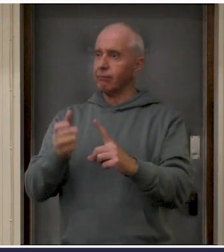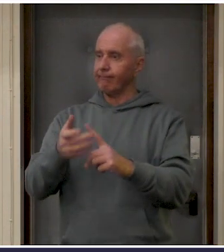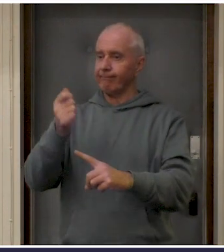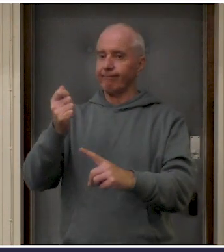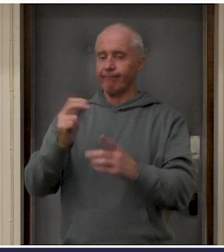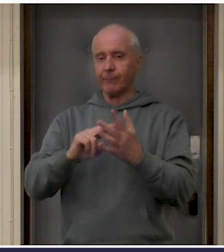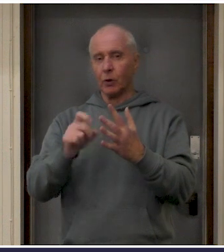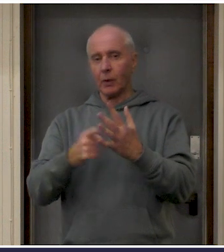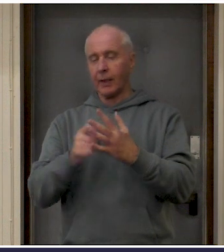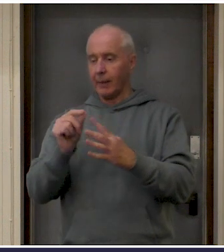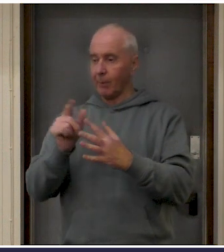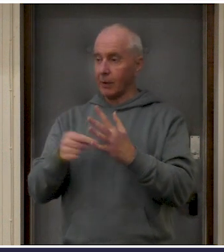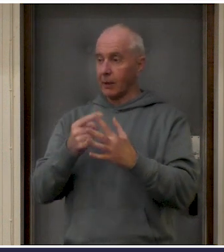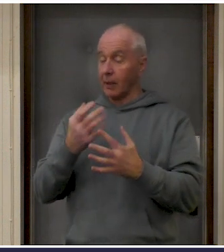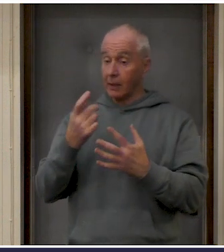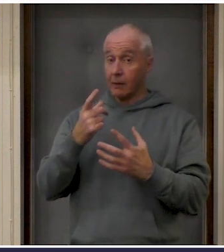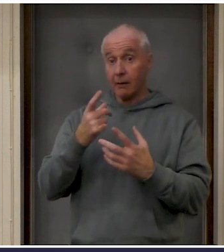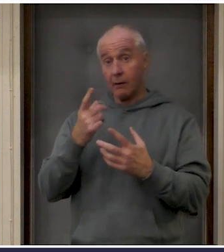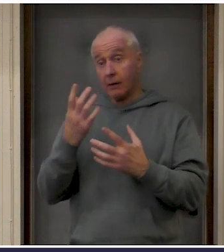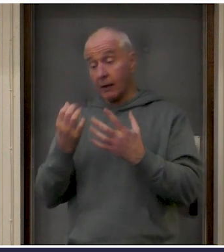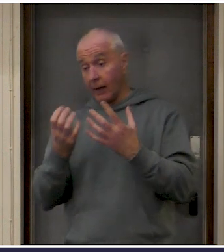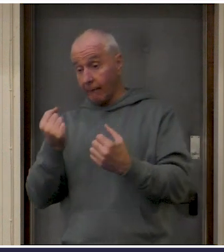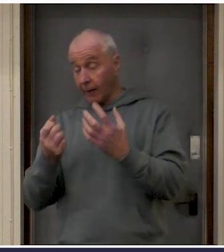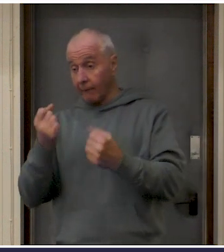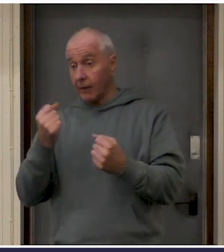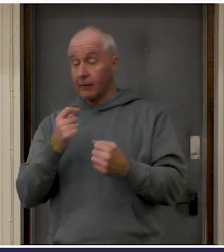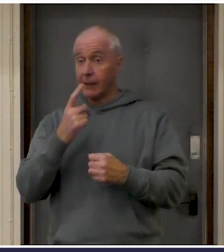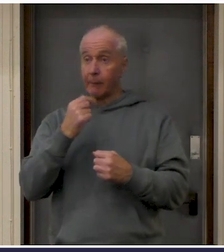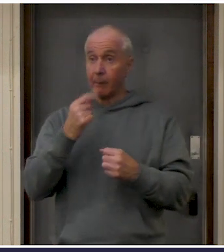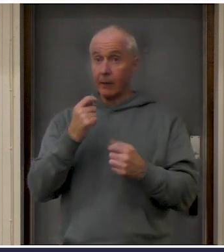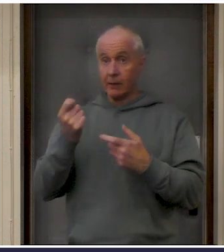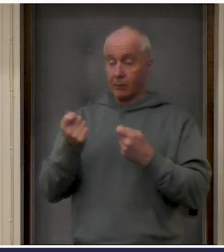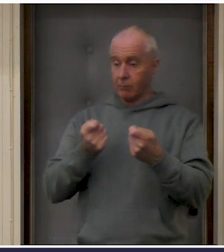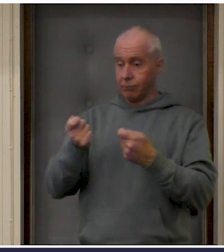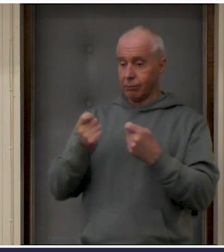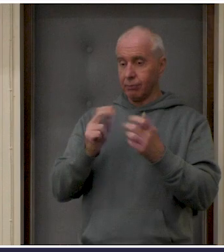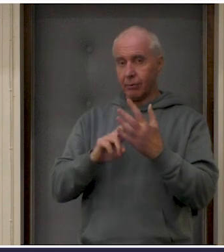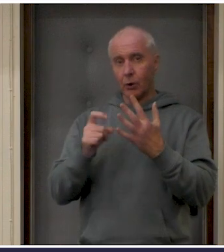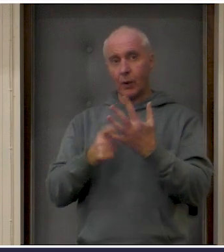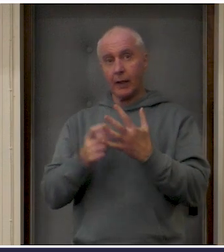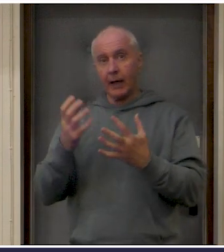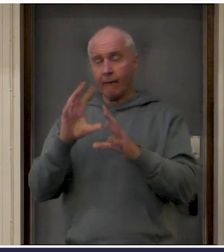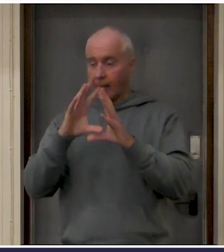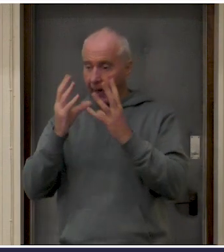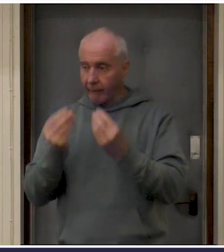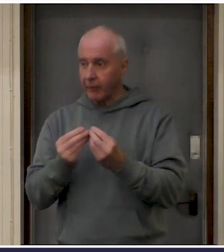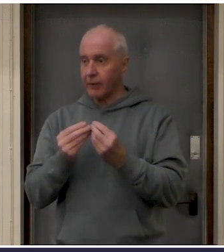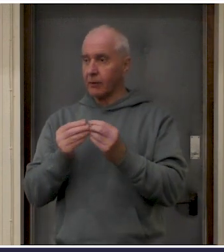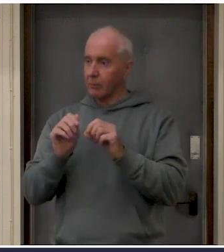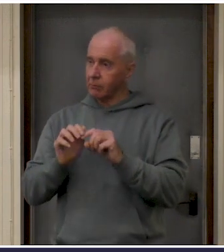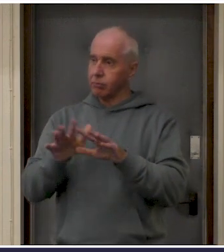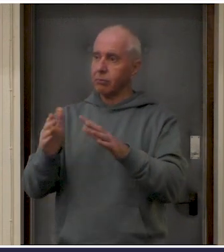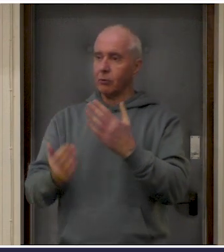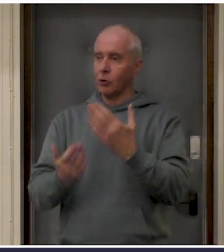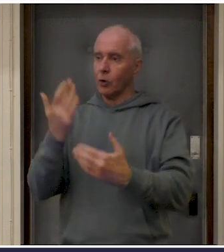projects, they've got all the capability to operate nuclear power plants. They have all of the ingredients that you need to go and deploy new